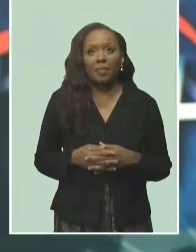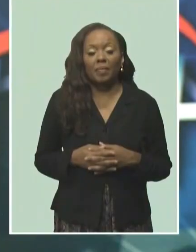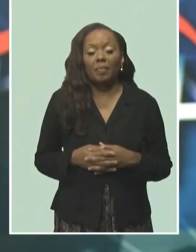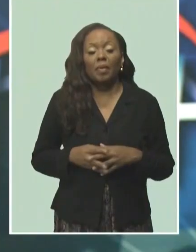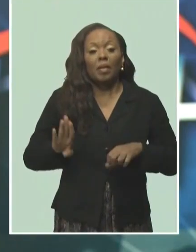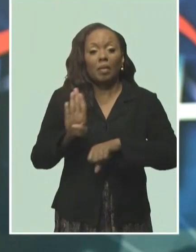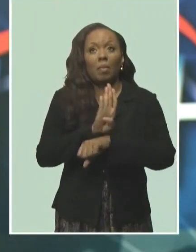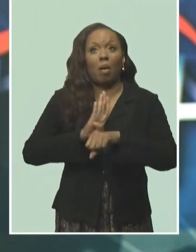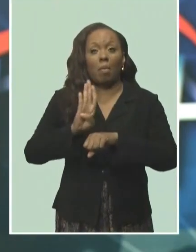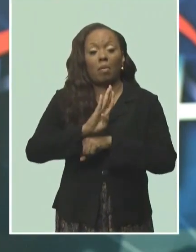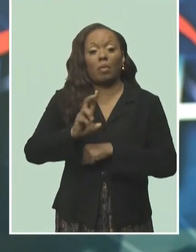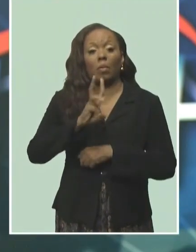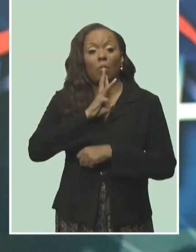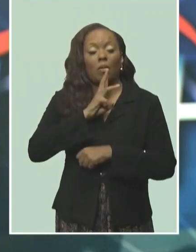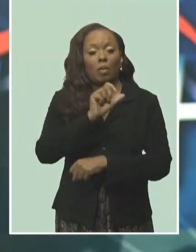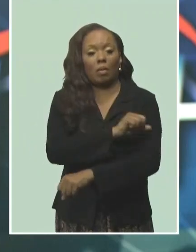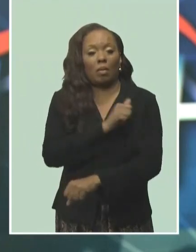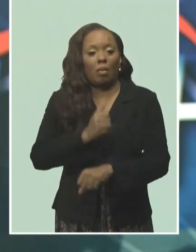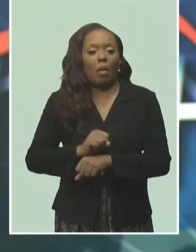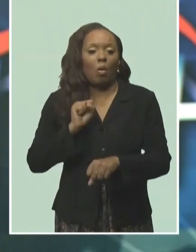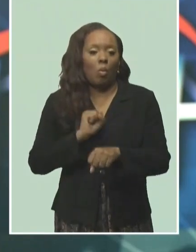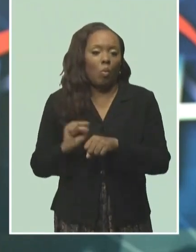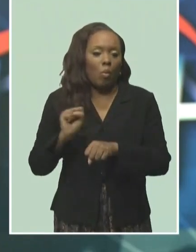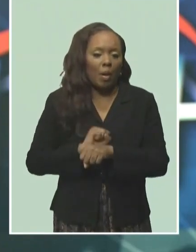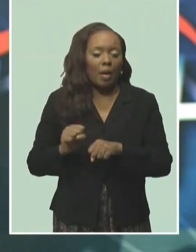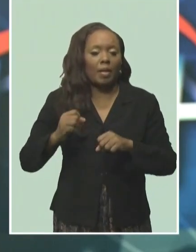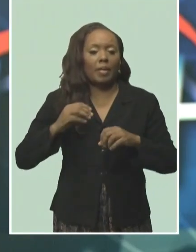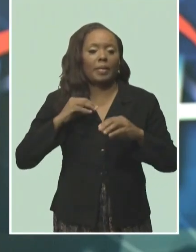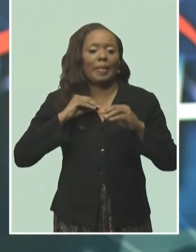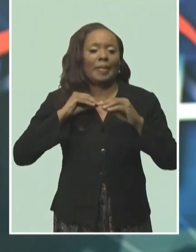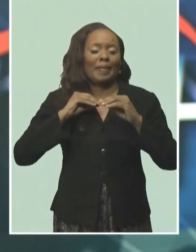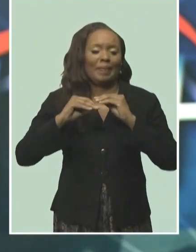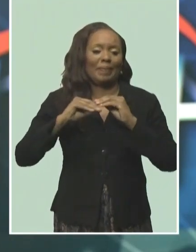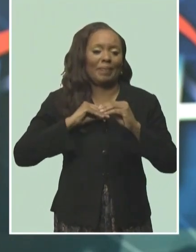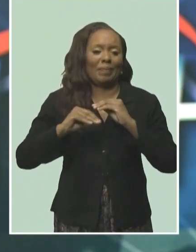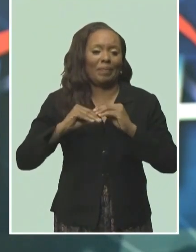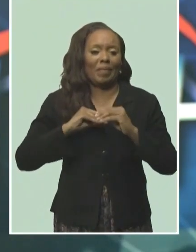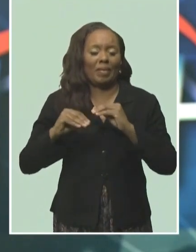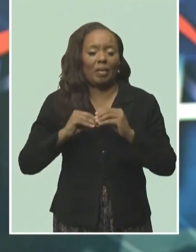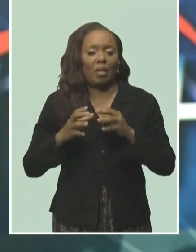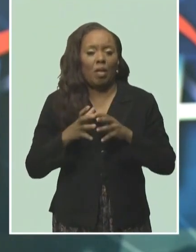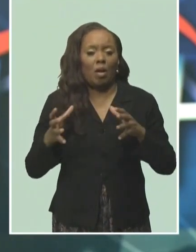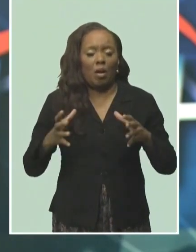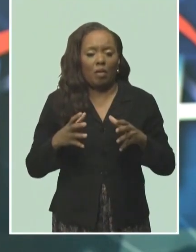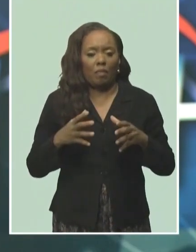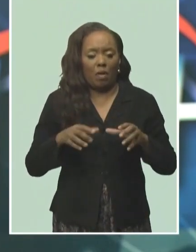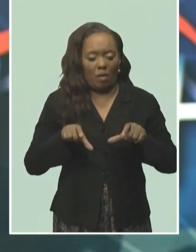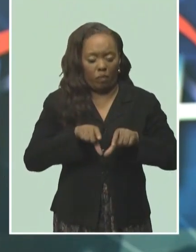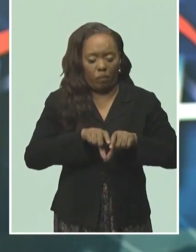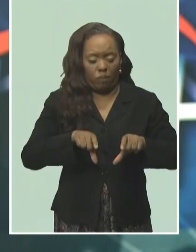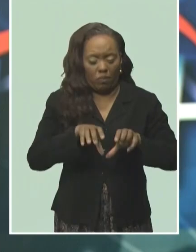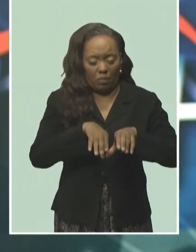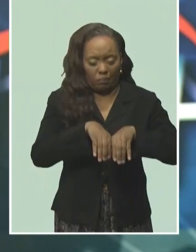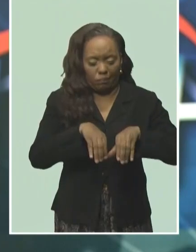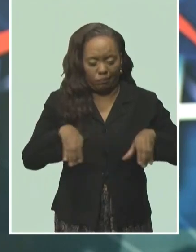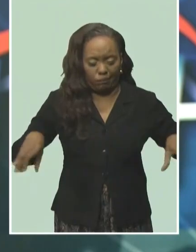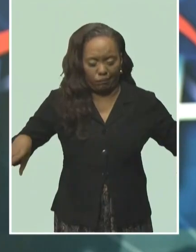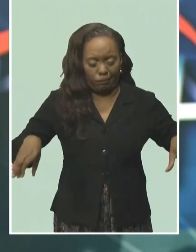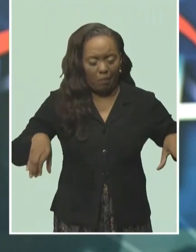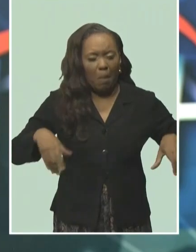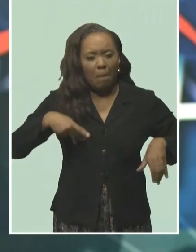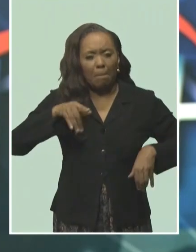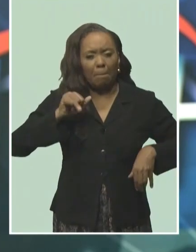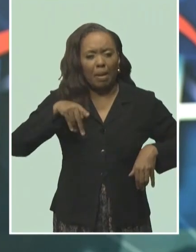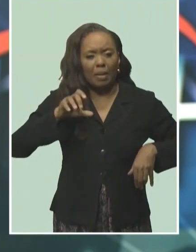The Barbados Water Authority is working to address the burst main situation across the island. Director of Engineering Charles Leslie says